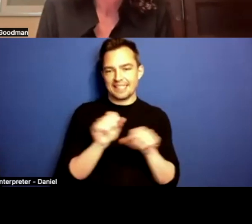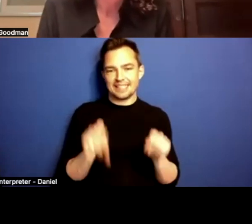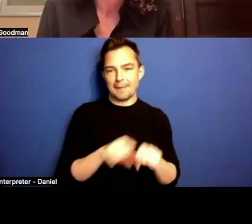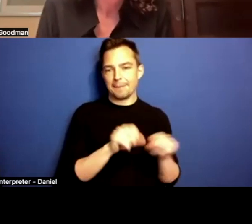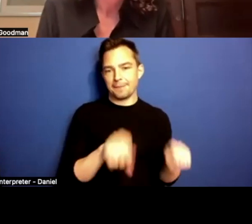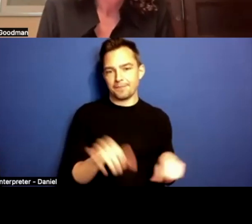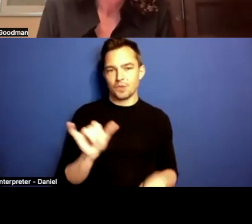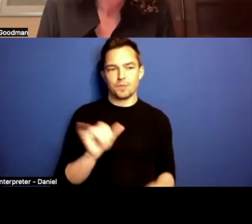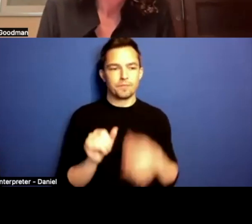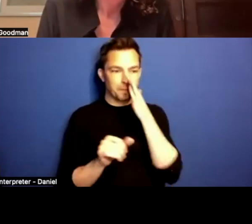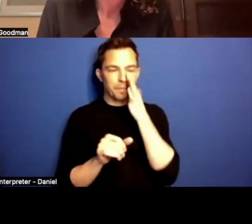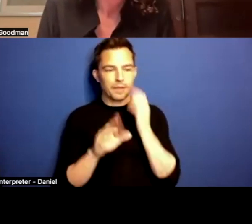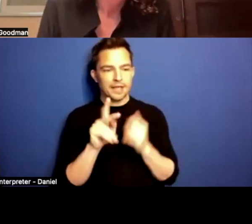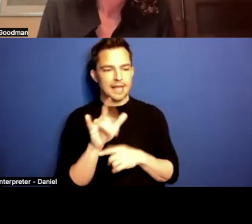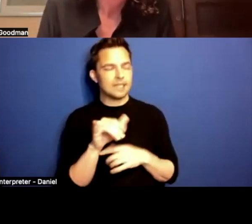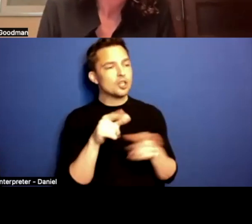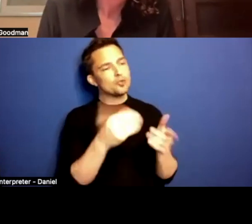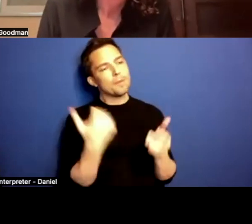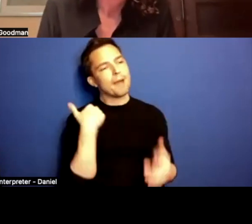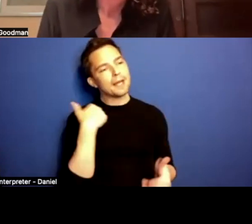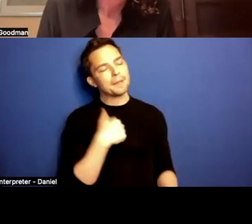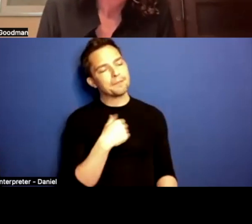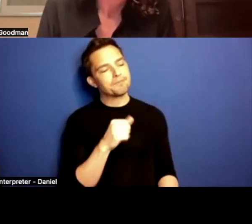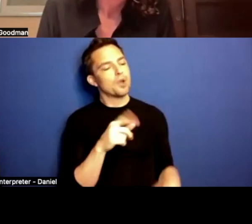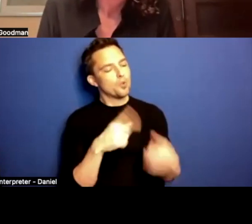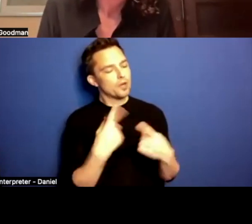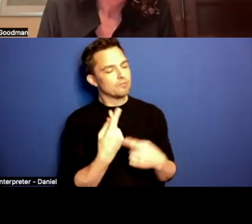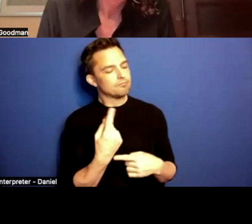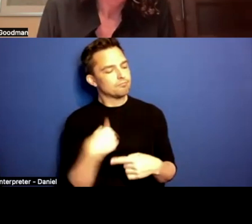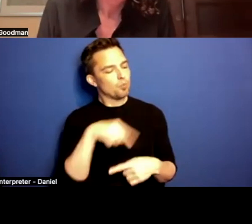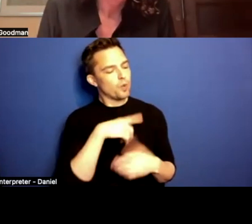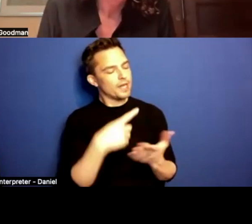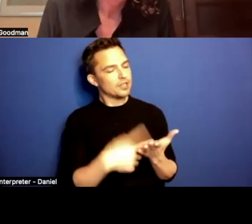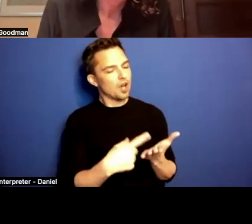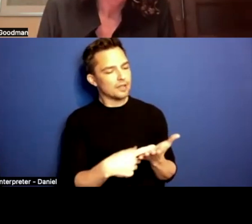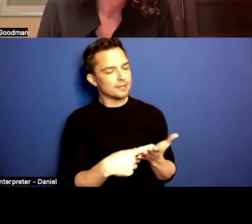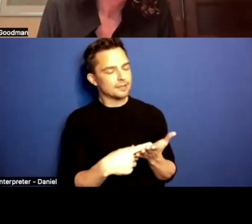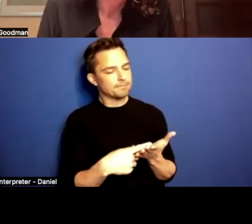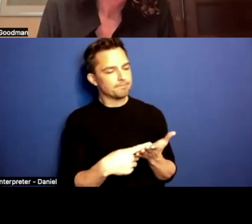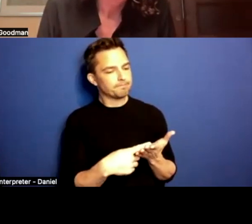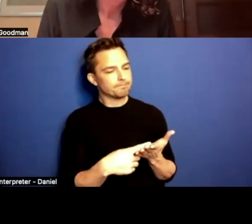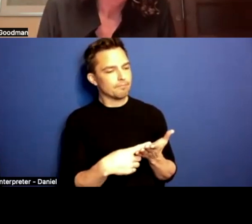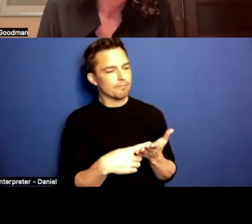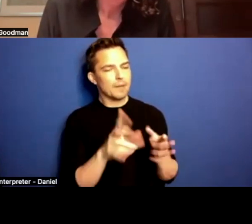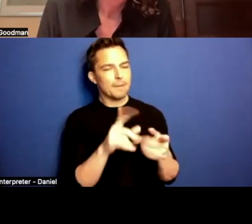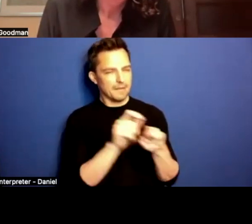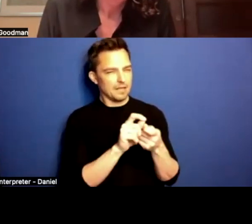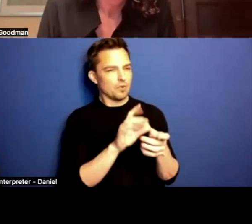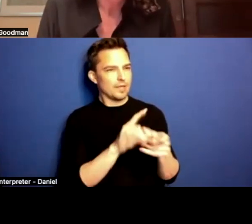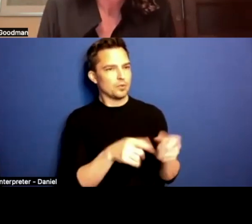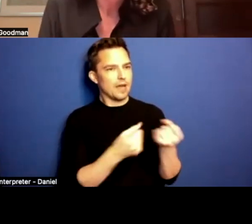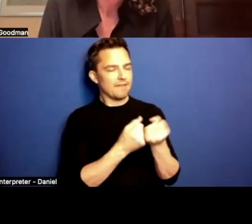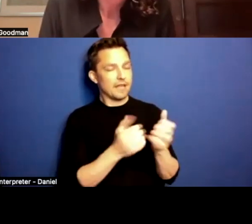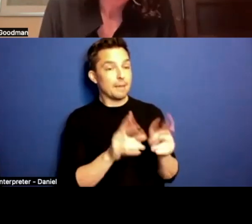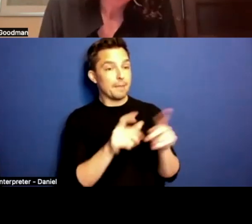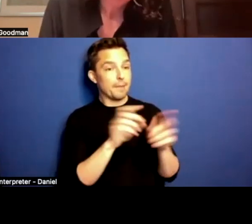what you reminded me of is when we talk to even, especially newer advocates, but even folks that have been with us